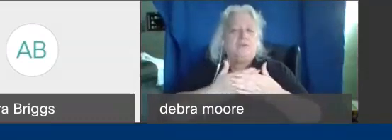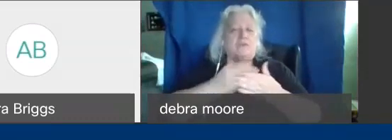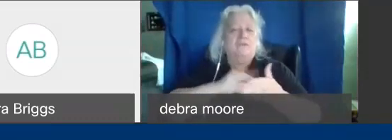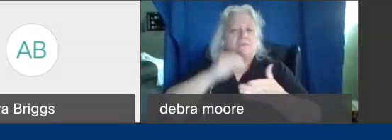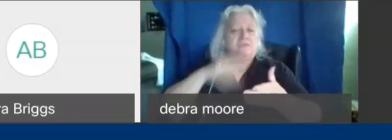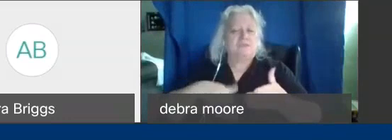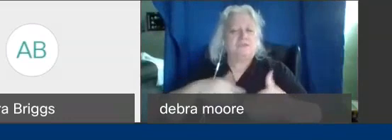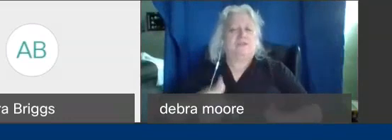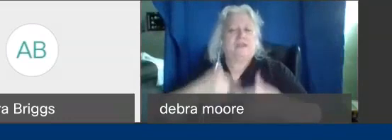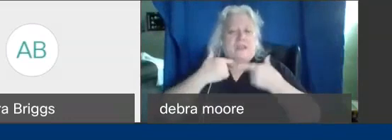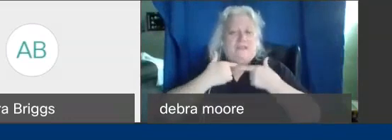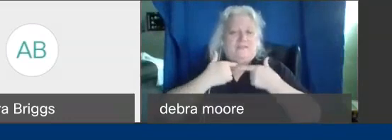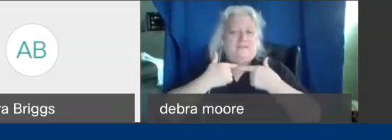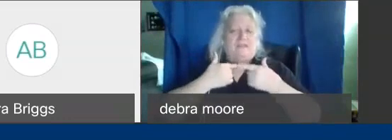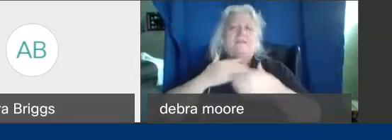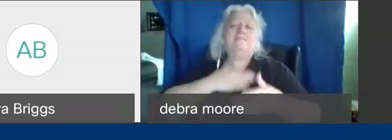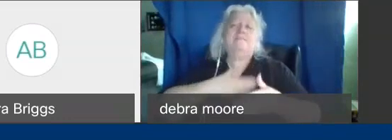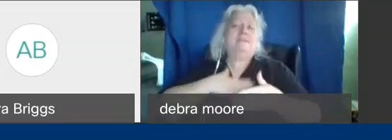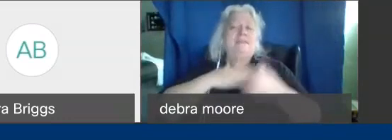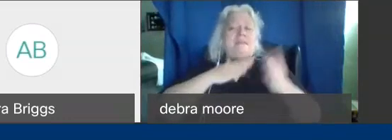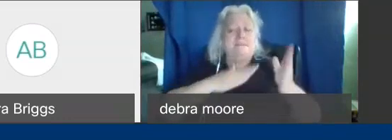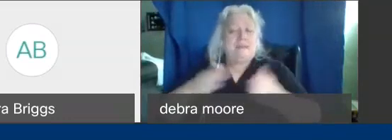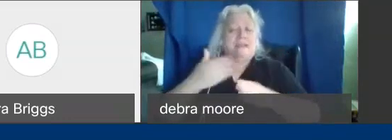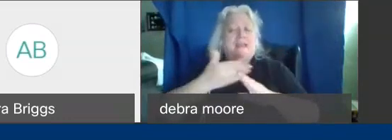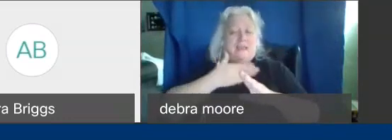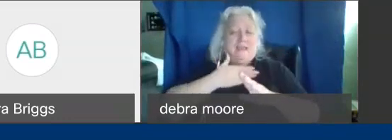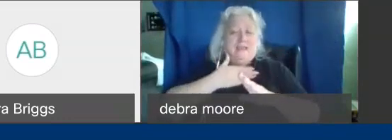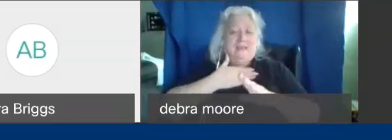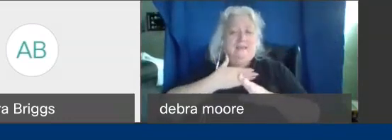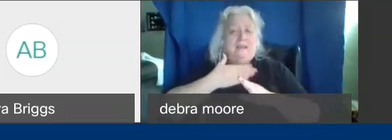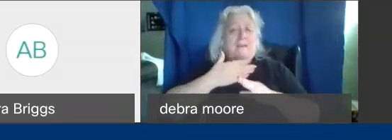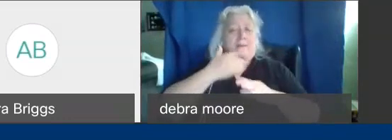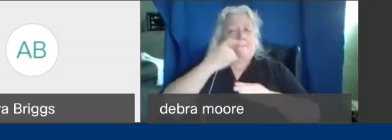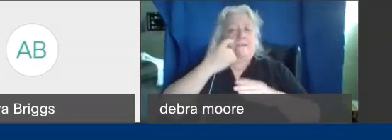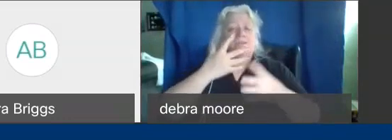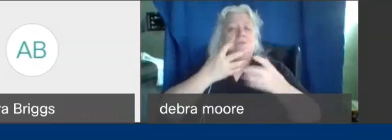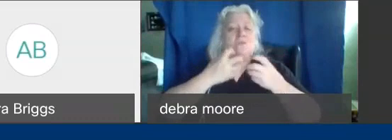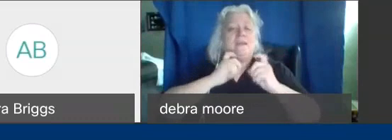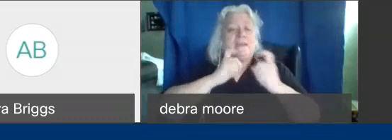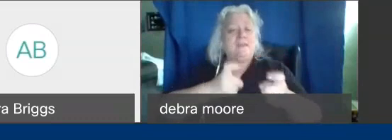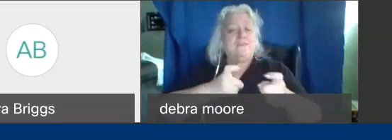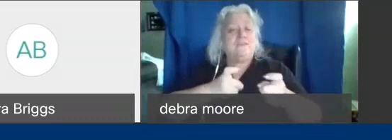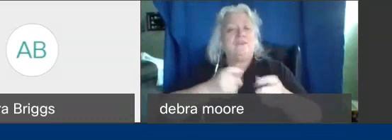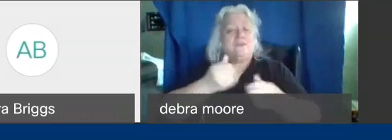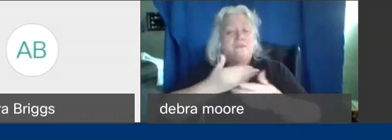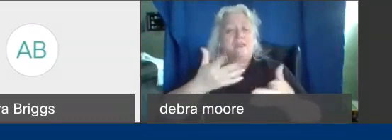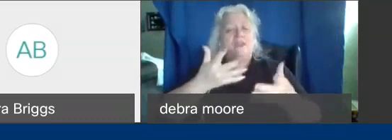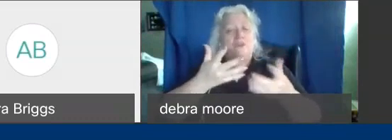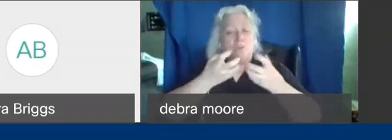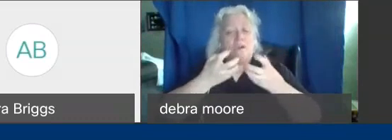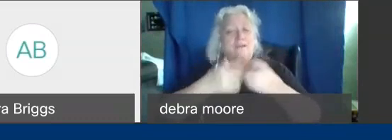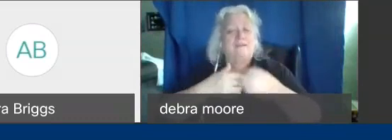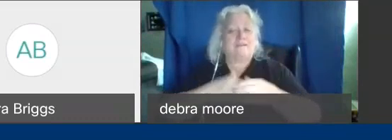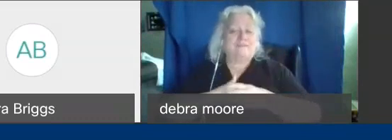ahead for all events because we want to be able to provide you with the supplies you need in a timely